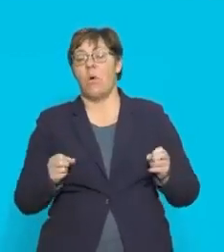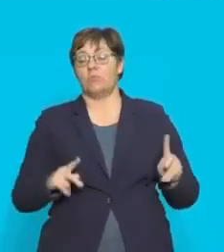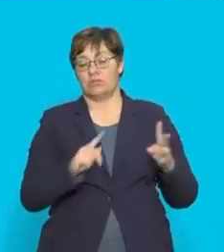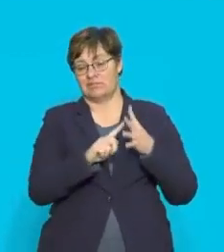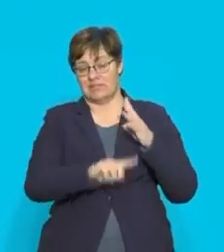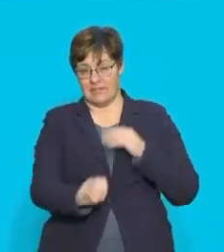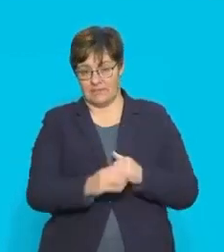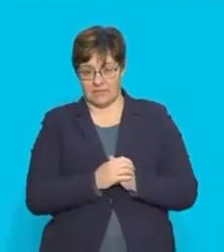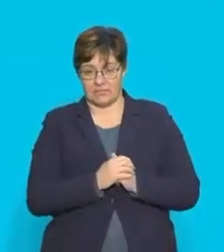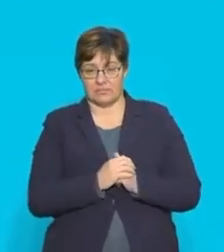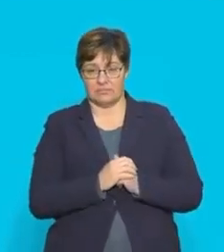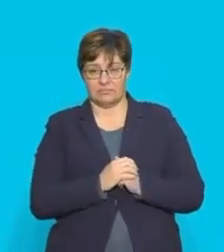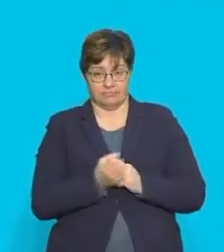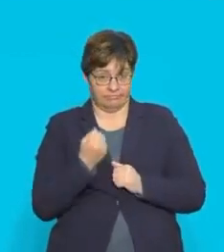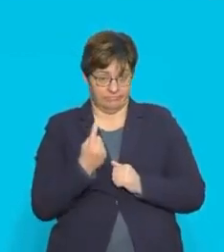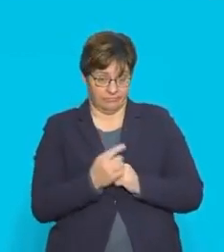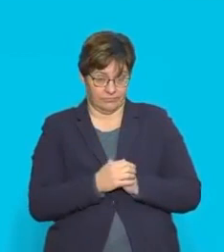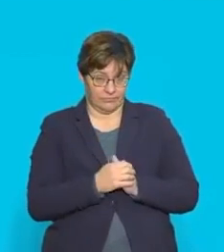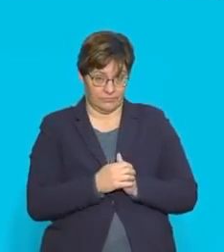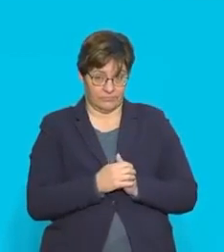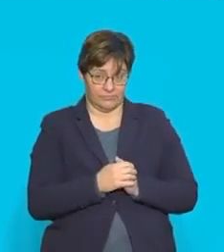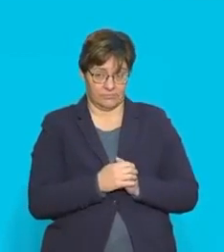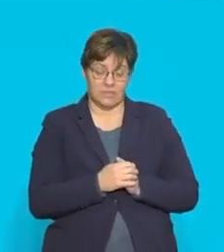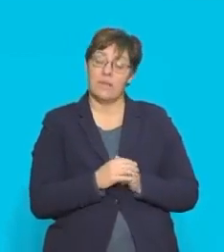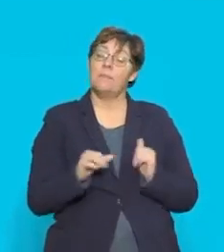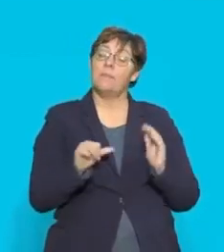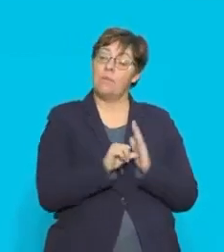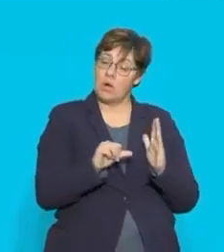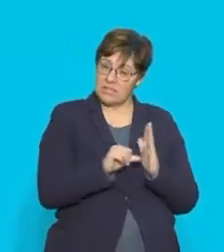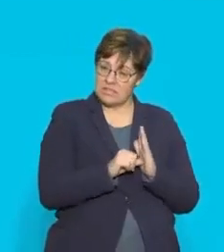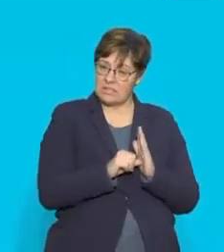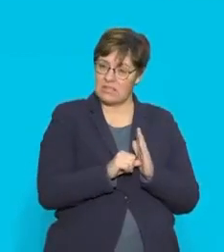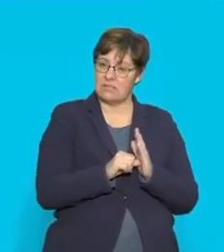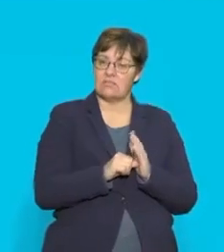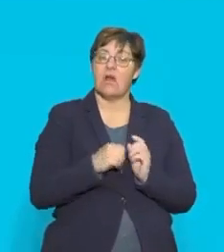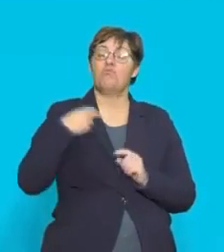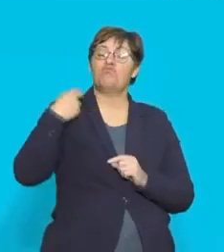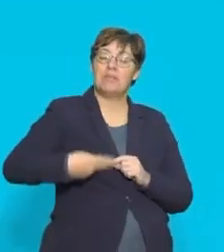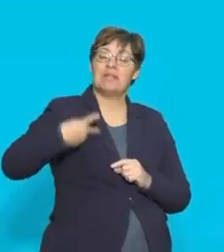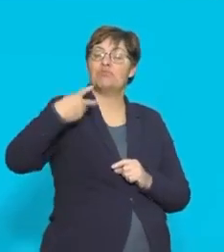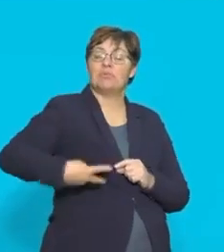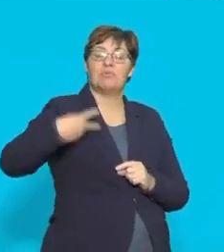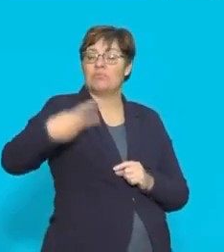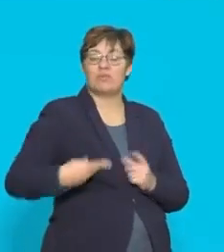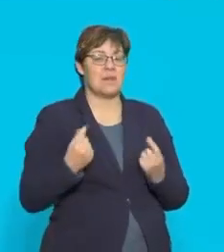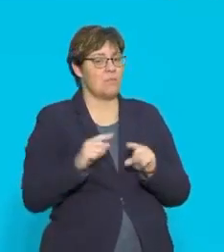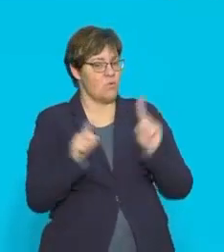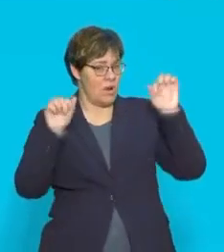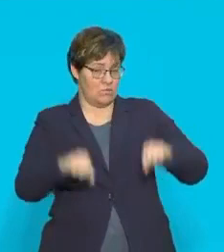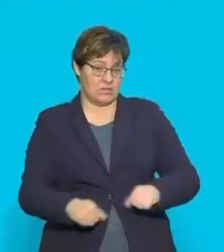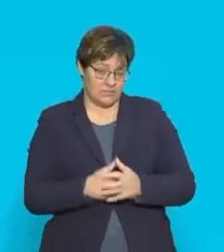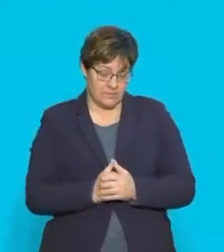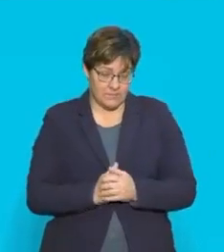there. Are we all together? Very important that we cannot repeat our letters.